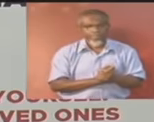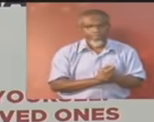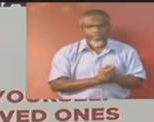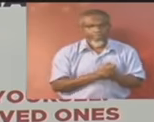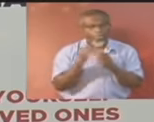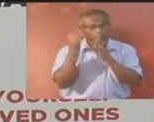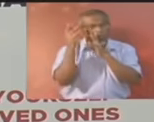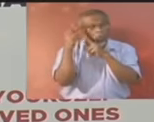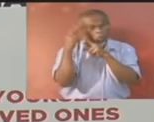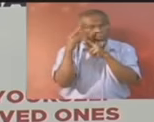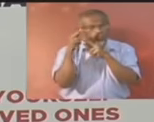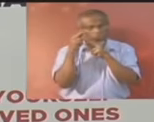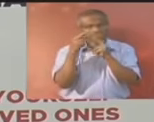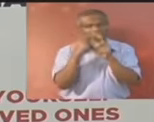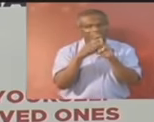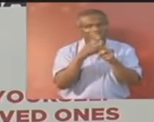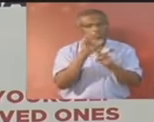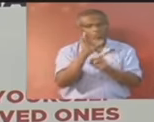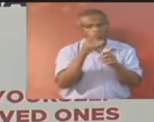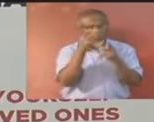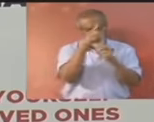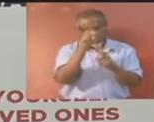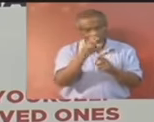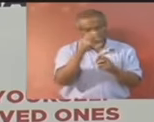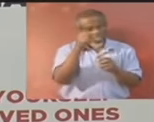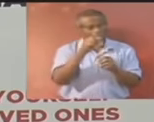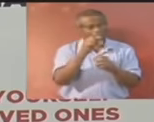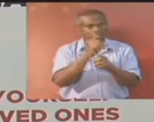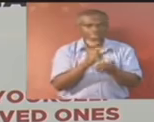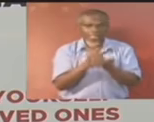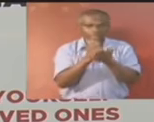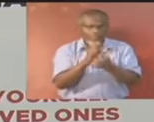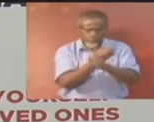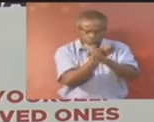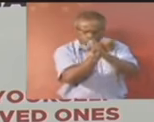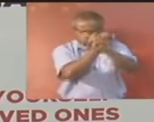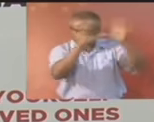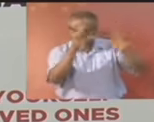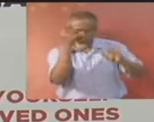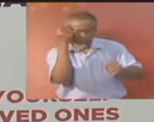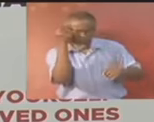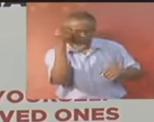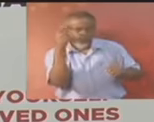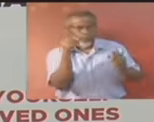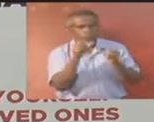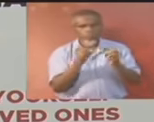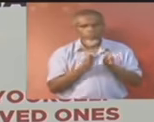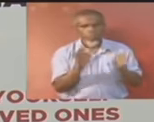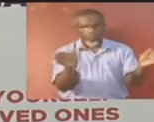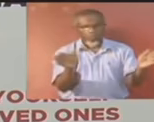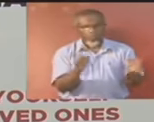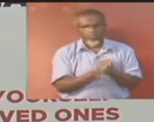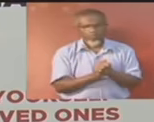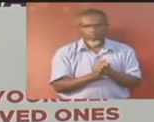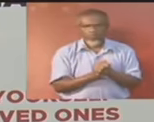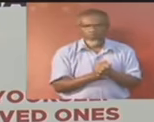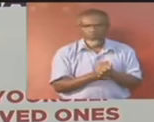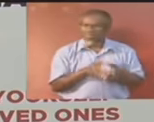and brings clarity. And in closing, let's avoid congregation, let's avoid commingling.